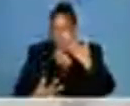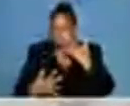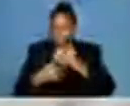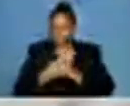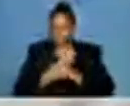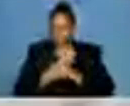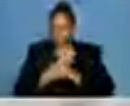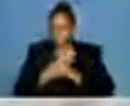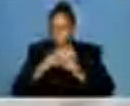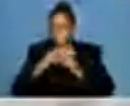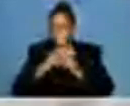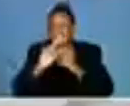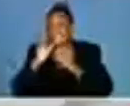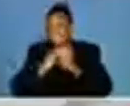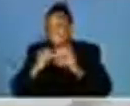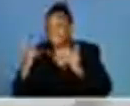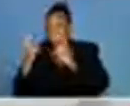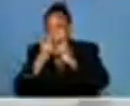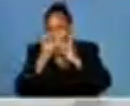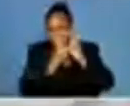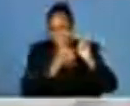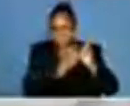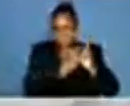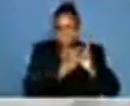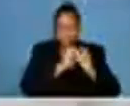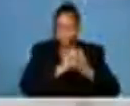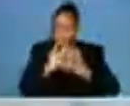other types, they have to be matched. But certainly all types are welcomed.